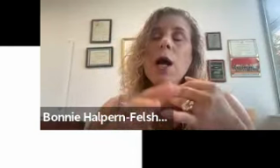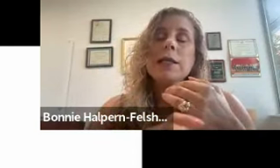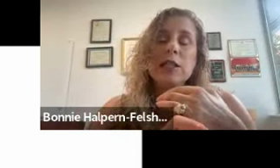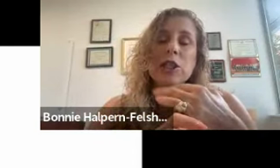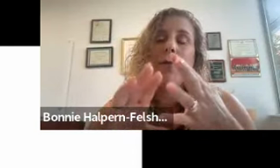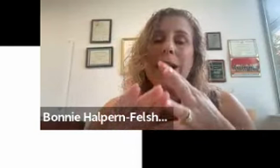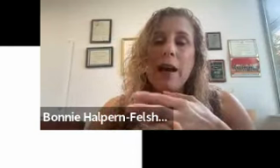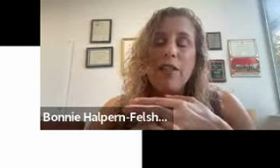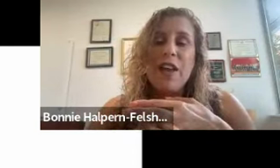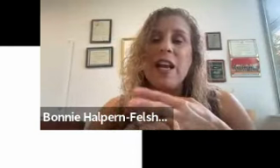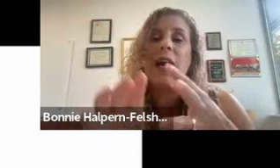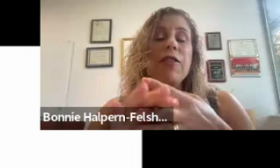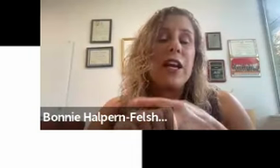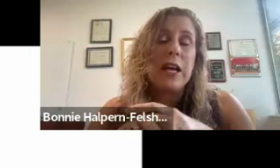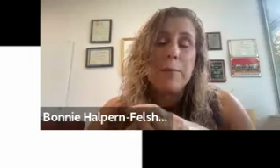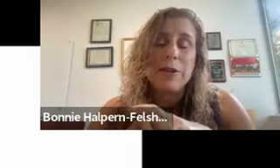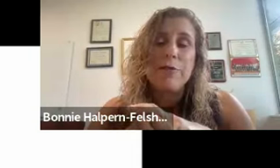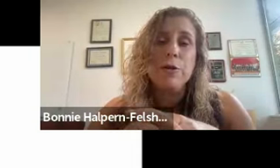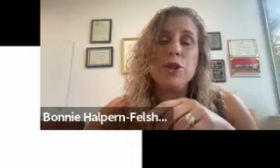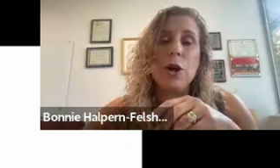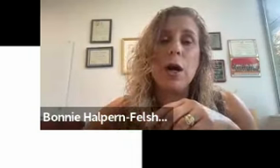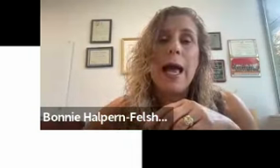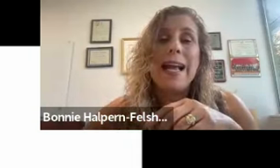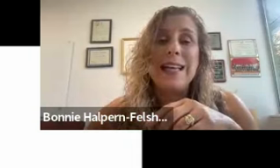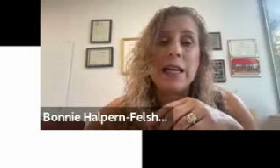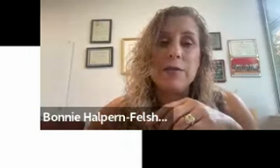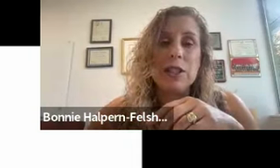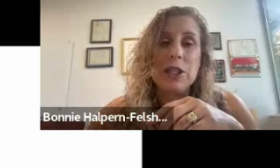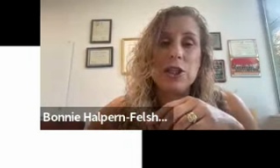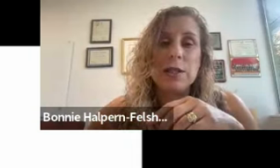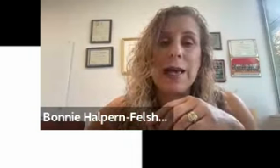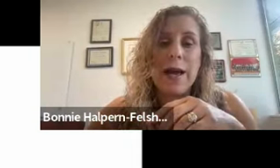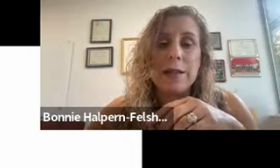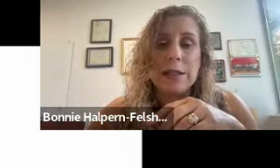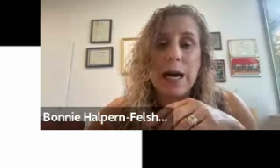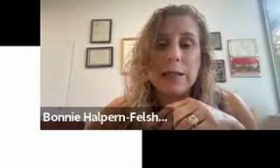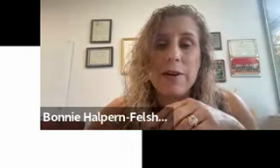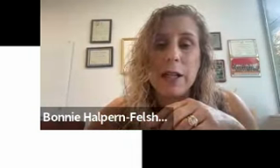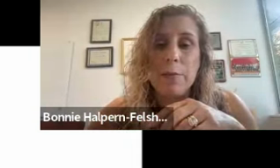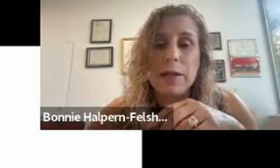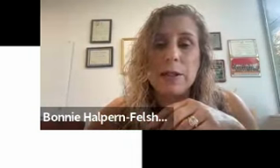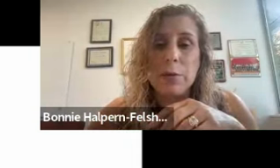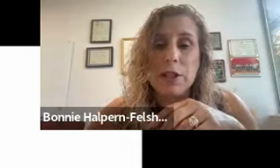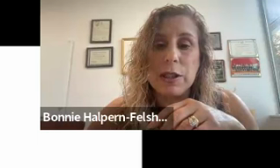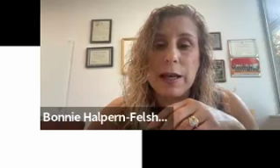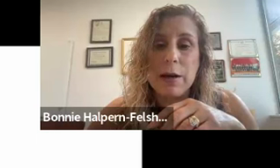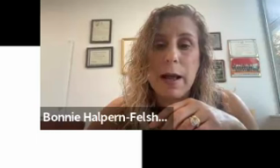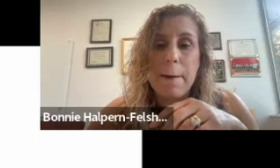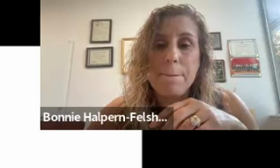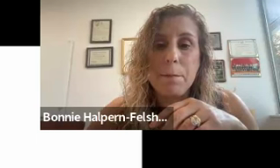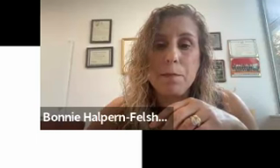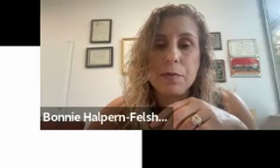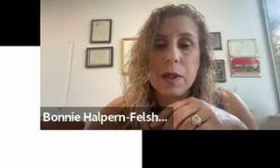for decision-making, thinking about the future, executive decisions, and that does not develop until much